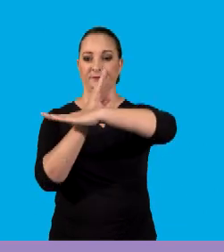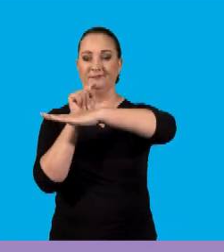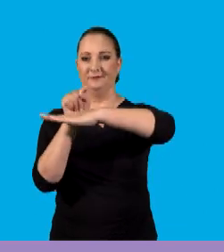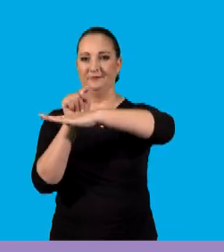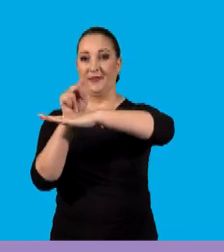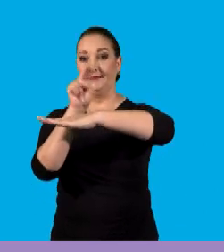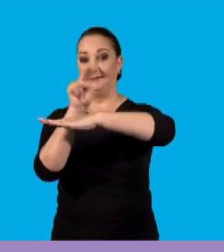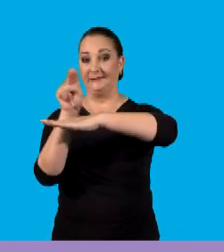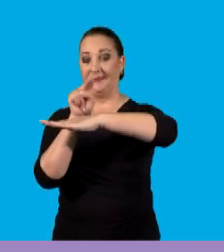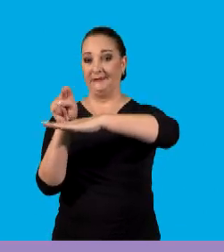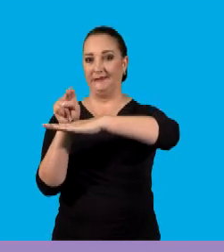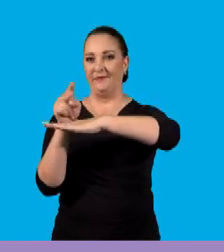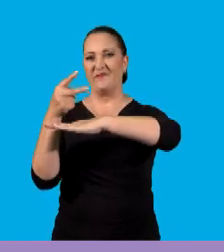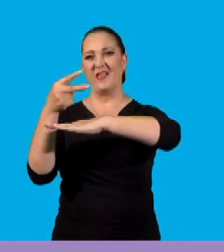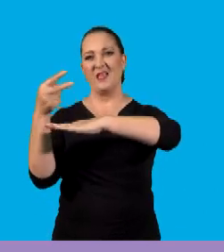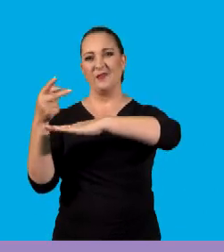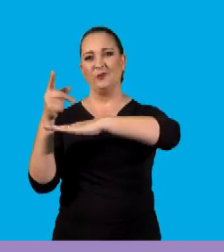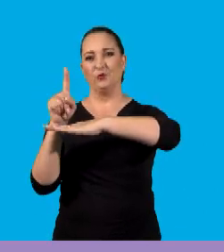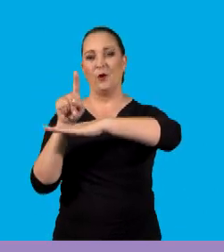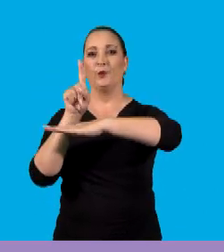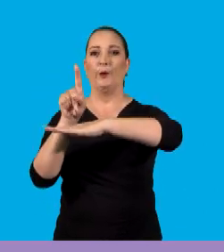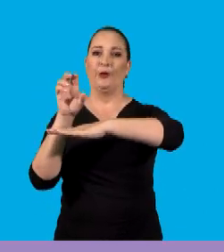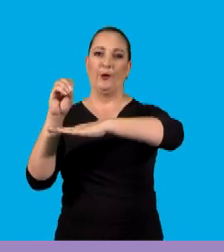Angle Z equals to